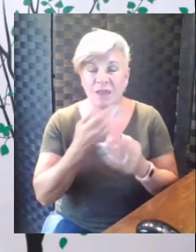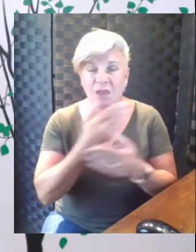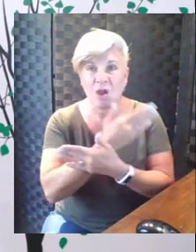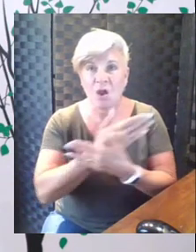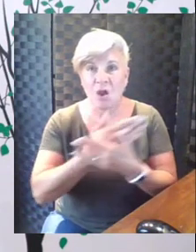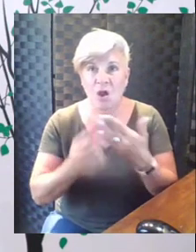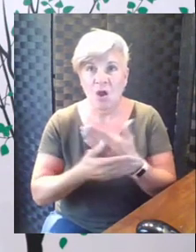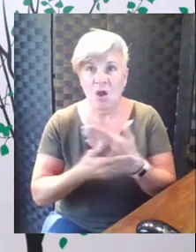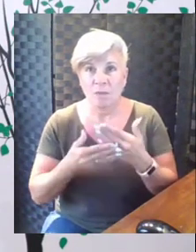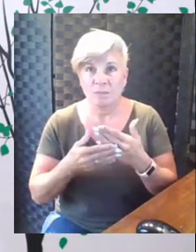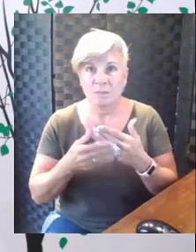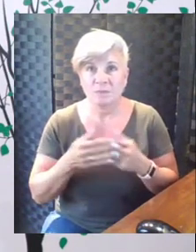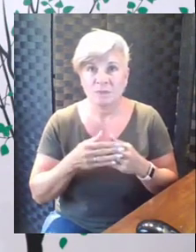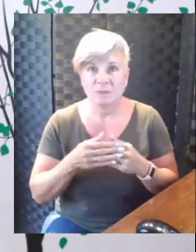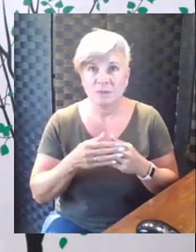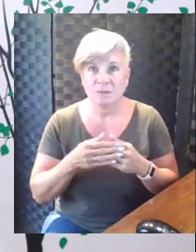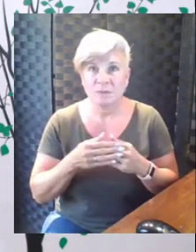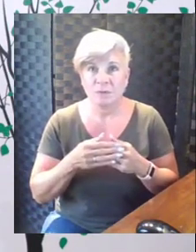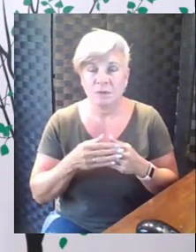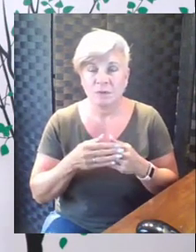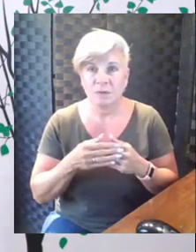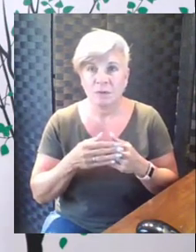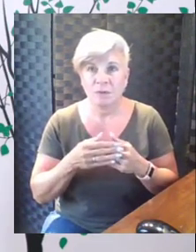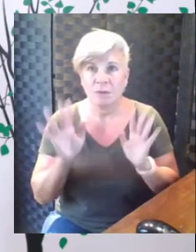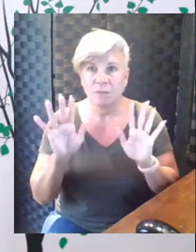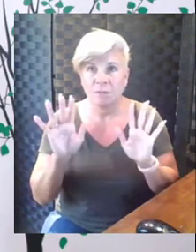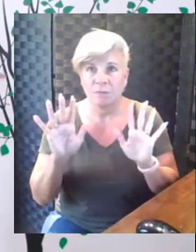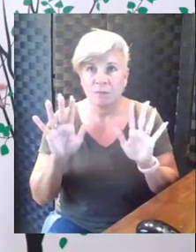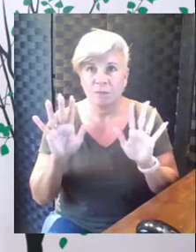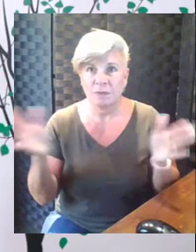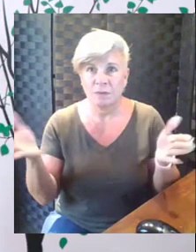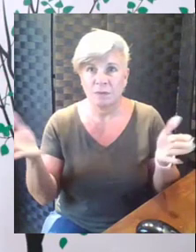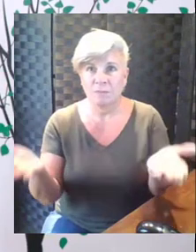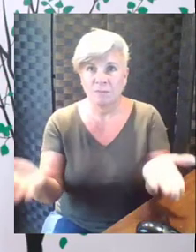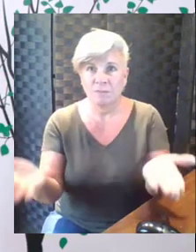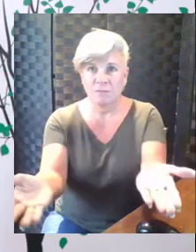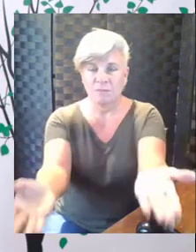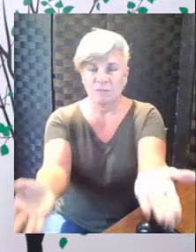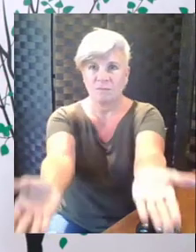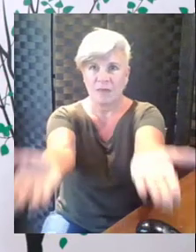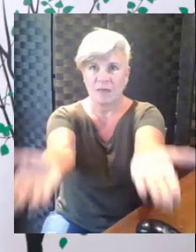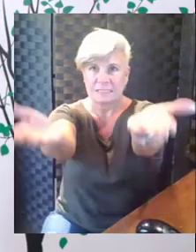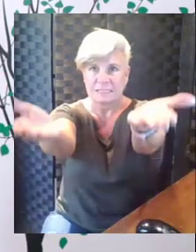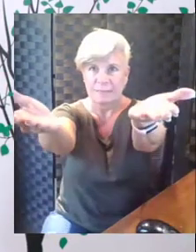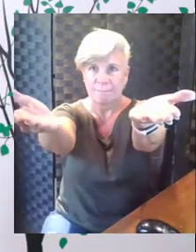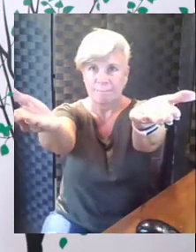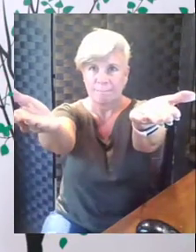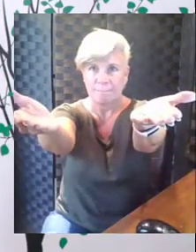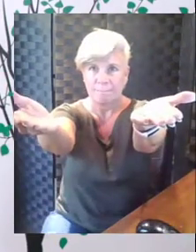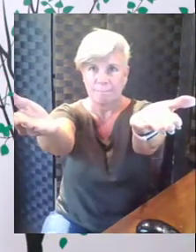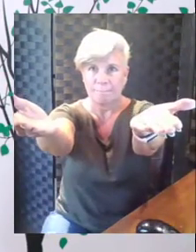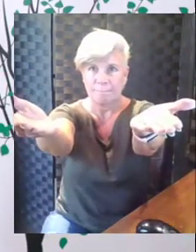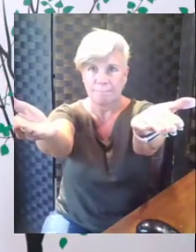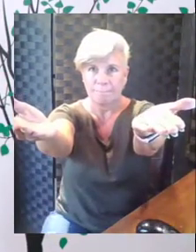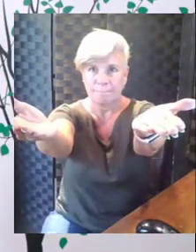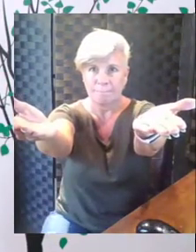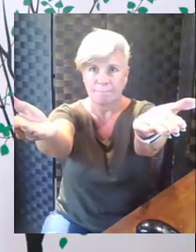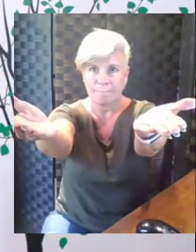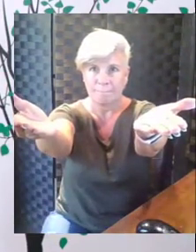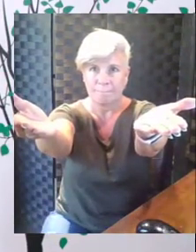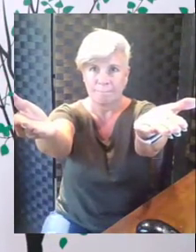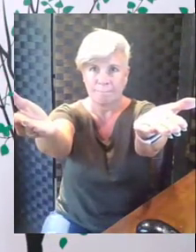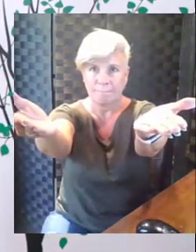to reach forward and your palms of your hands are going to face up. So just like